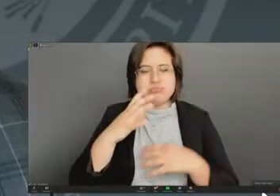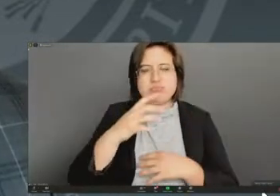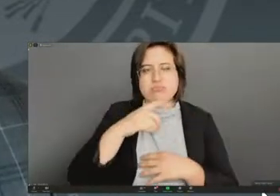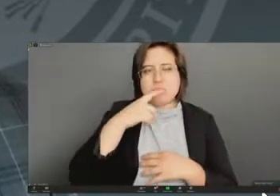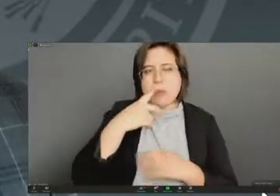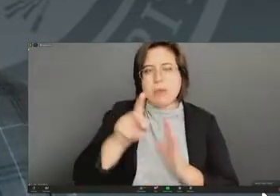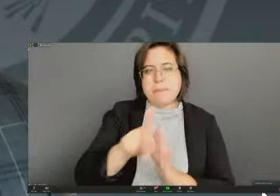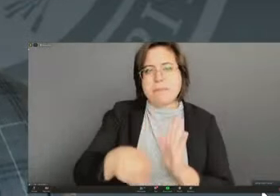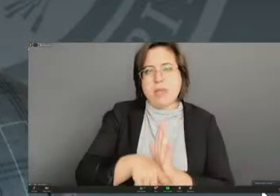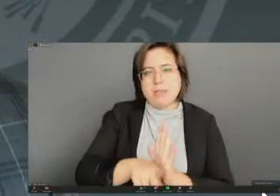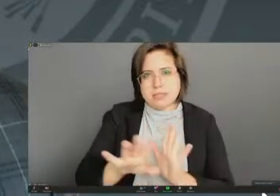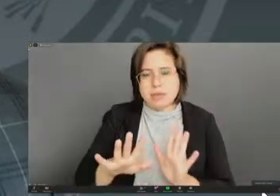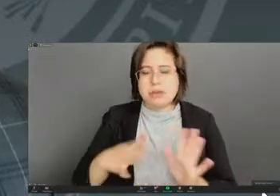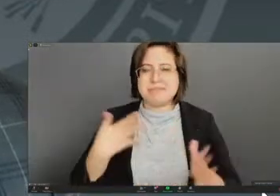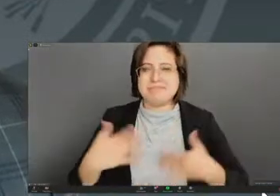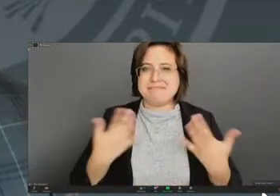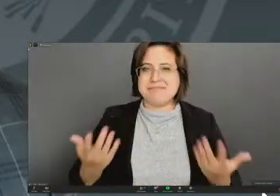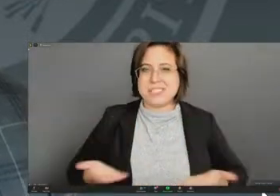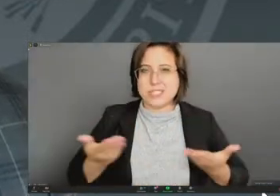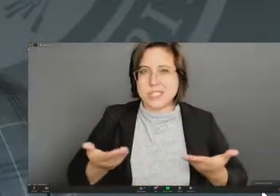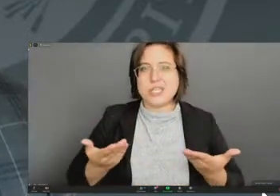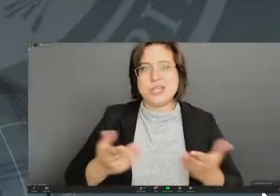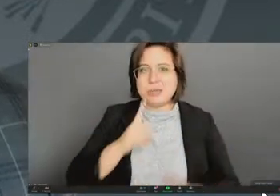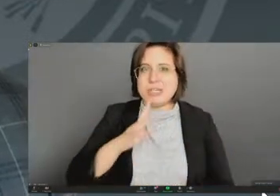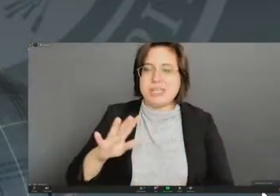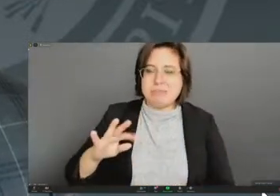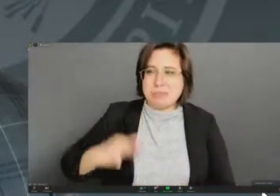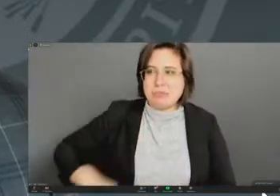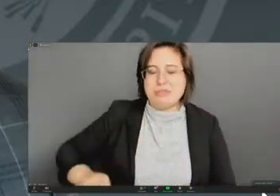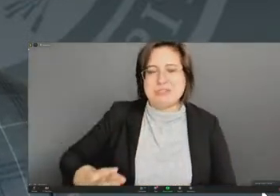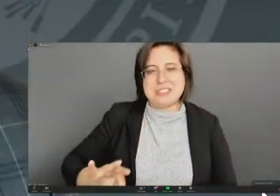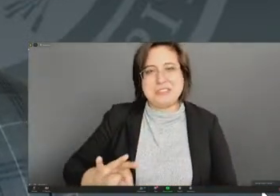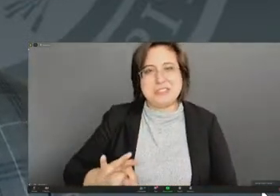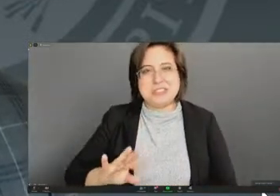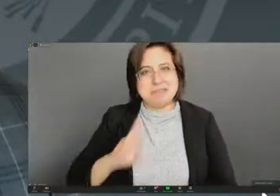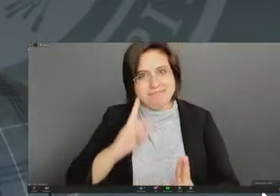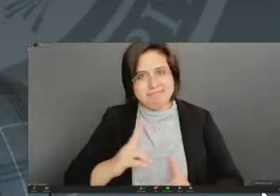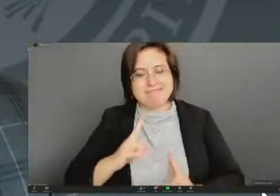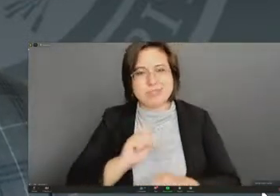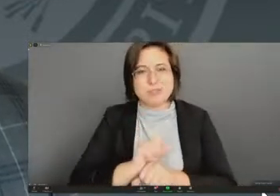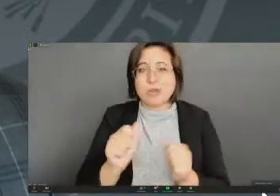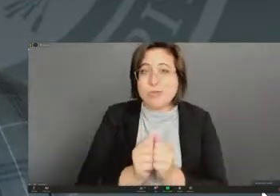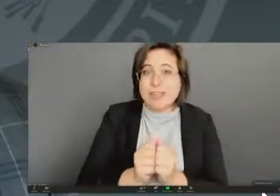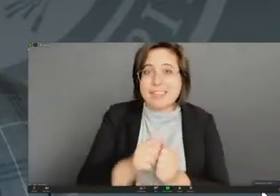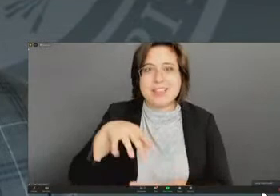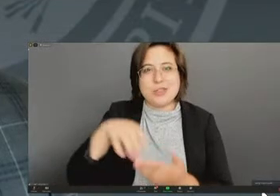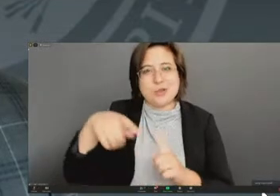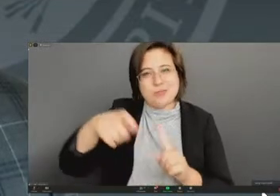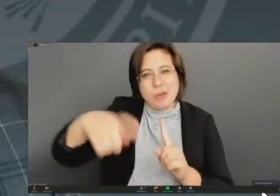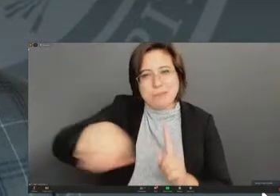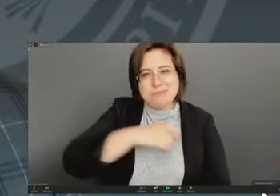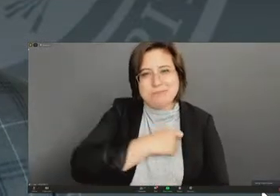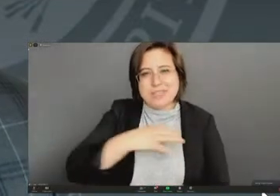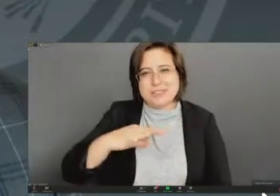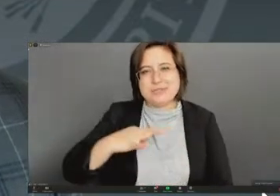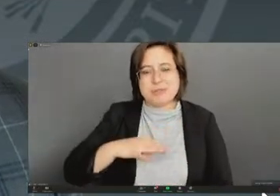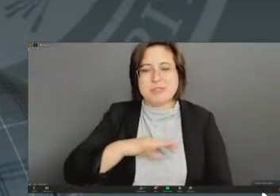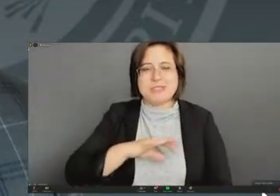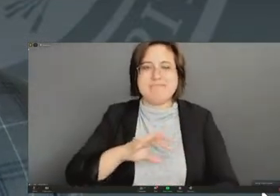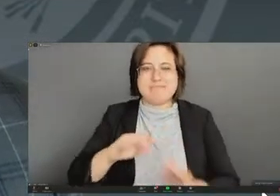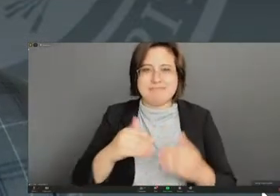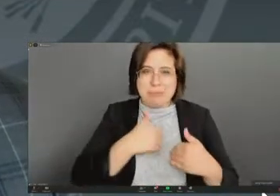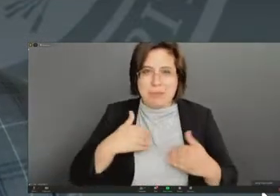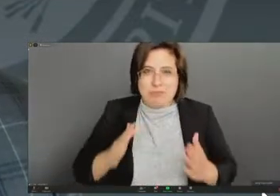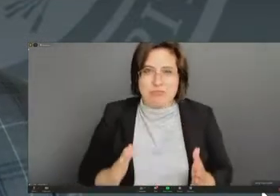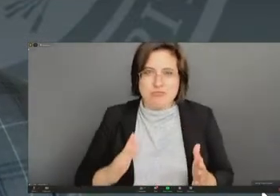so it is a pleasure to be here, privilege really to work with and learn from fellow task force members, and looking forward to